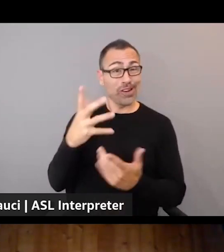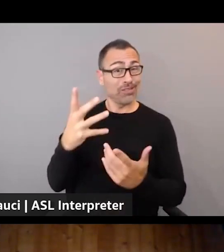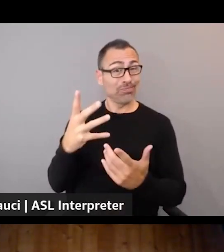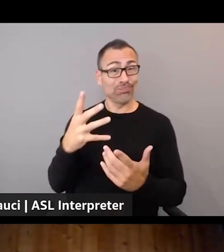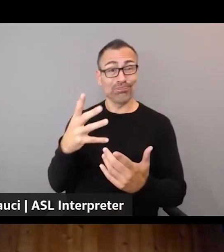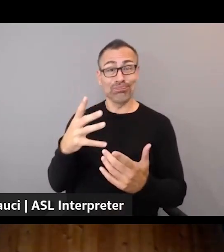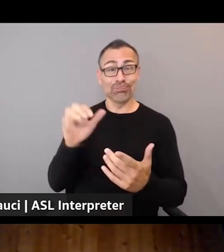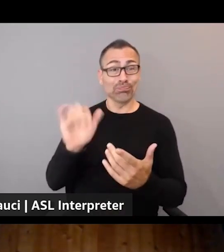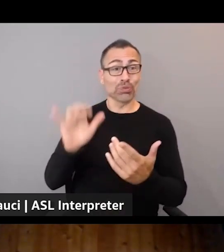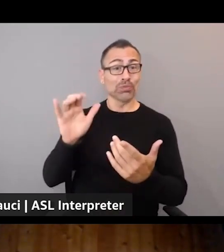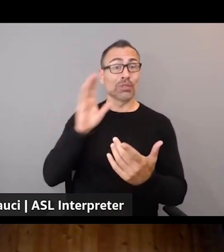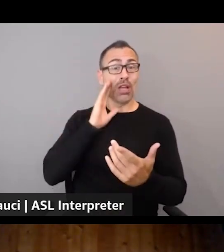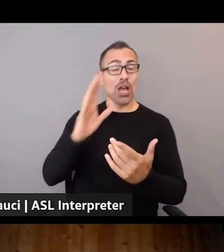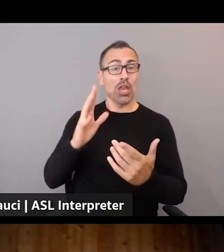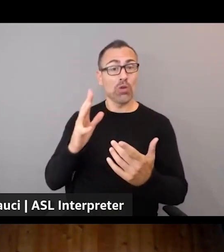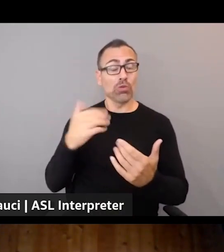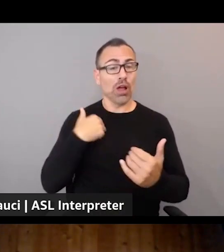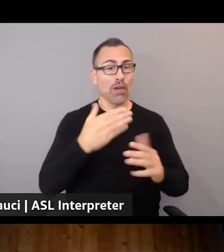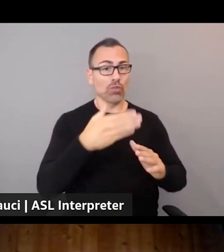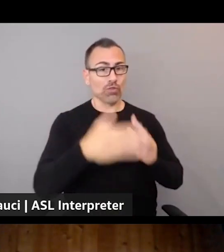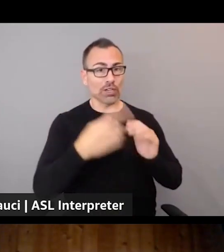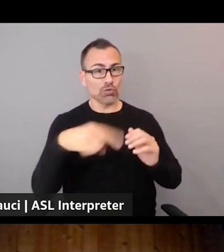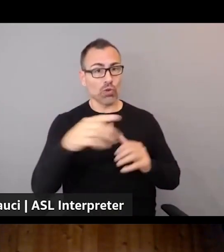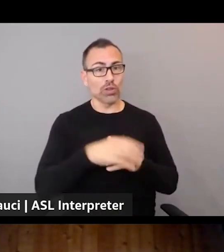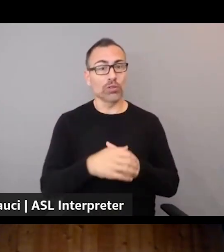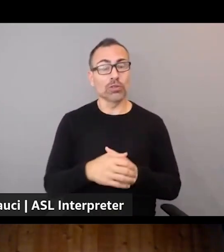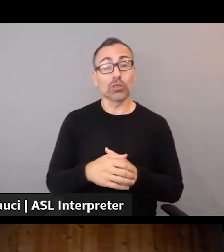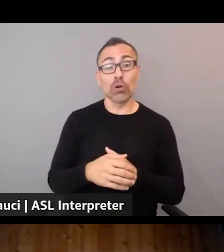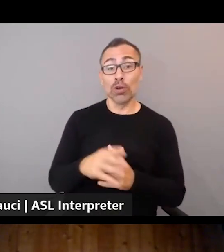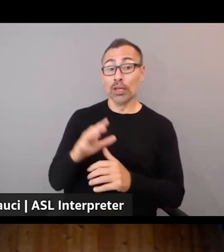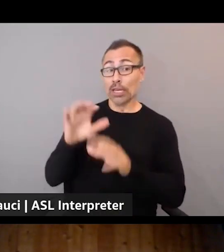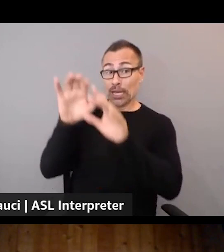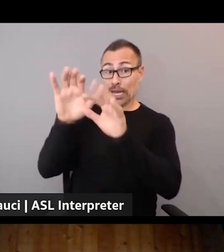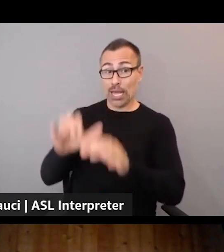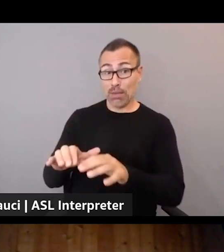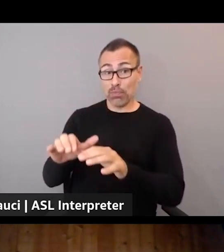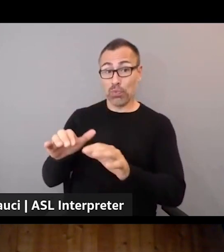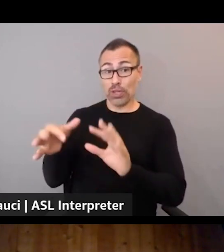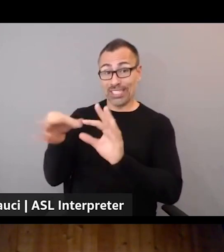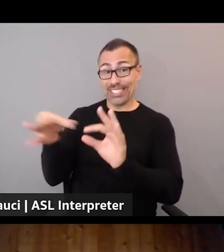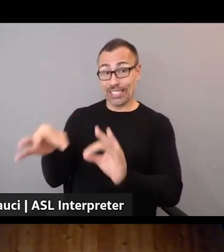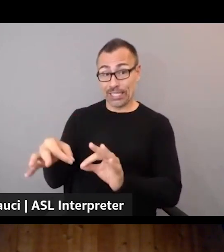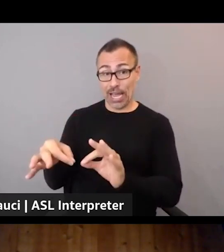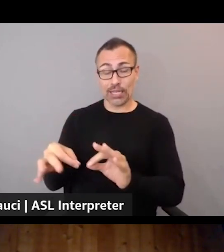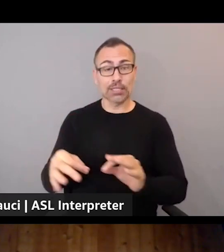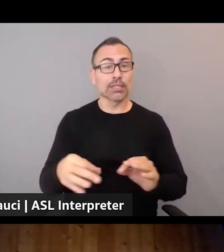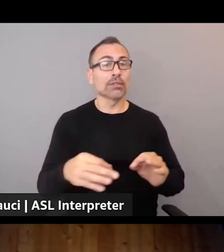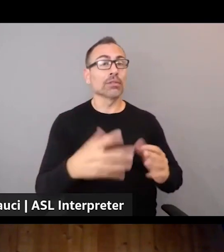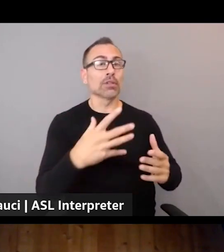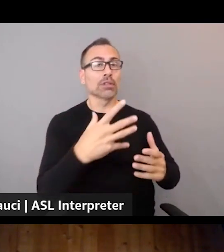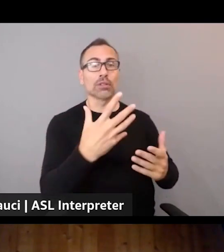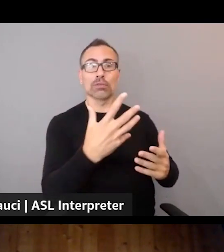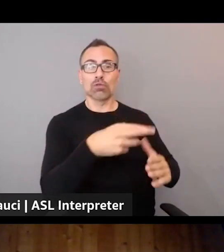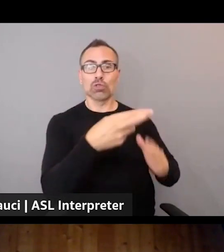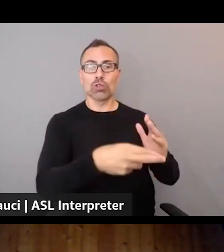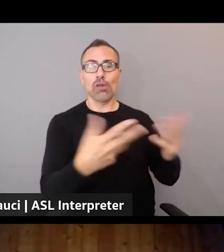is the text, output is numbers. And then that allows you to do things like search or find similar documents or anything like that.